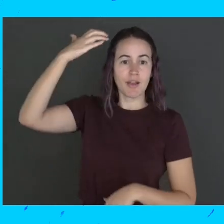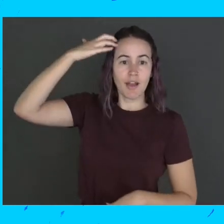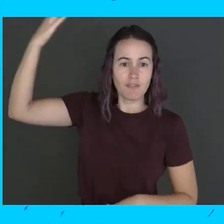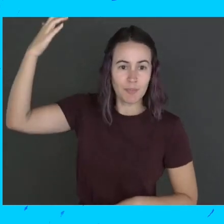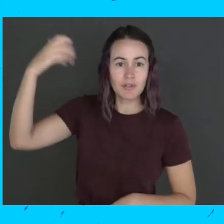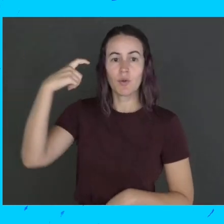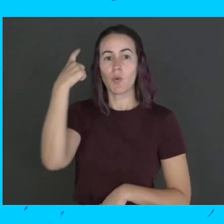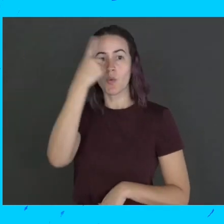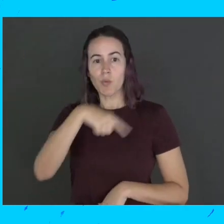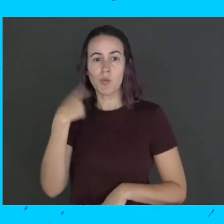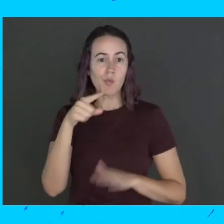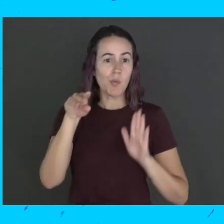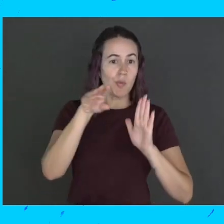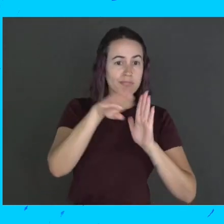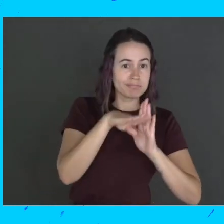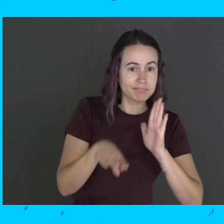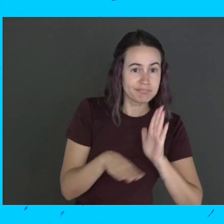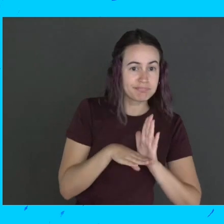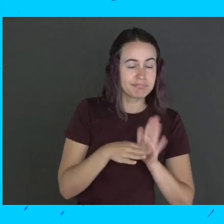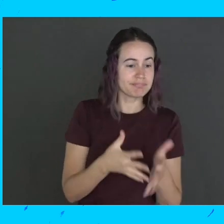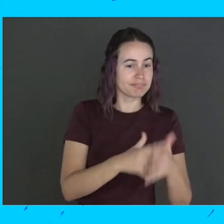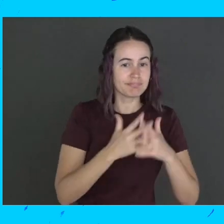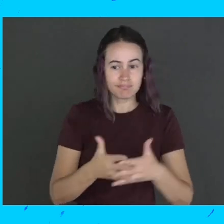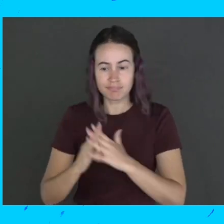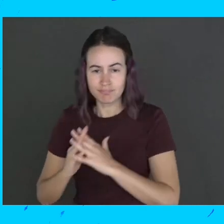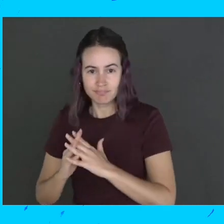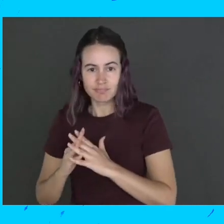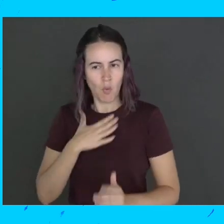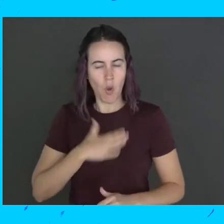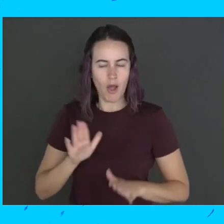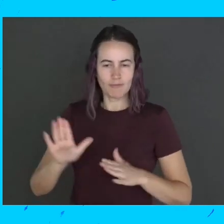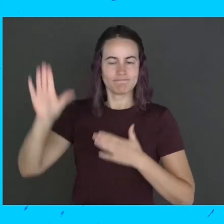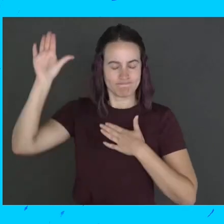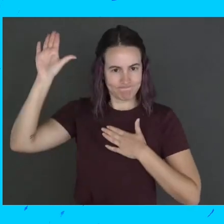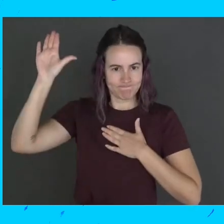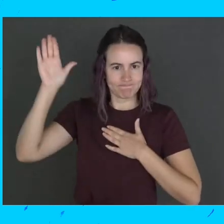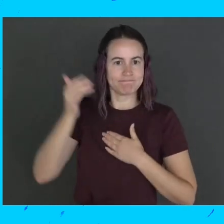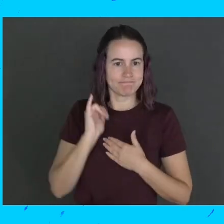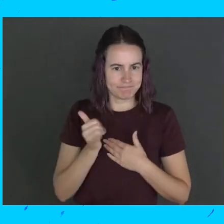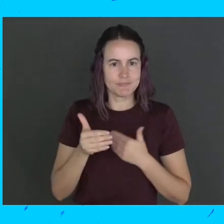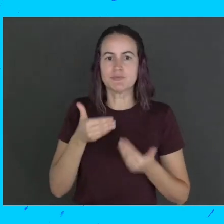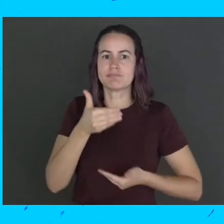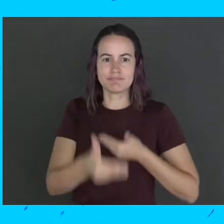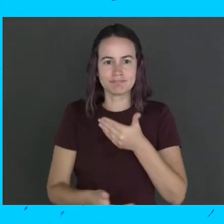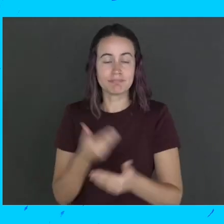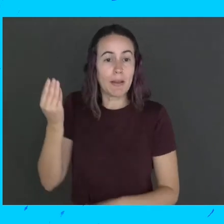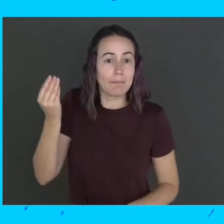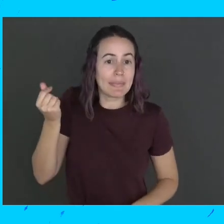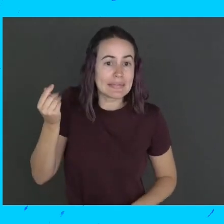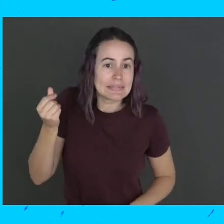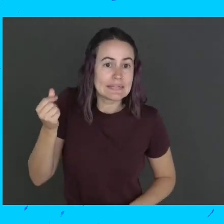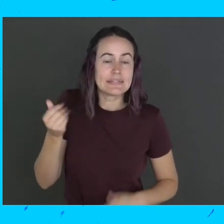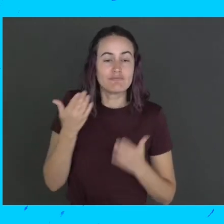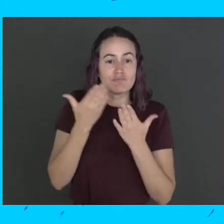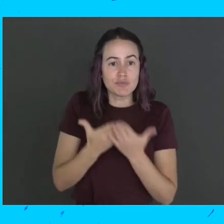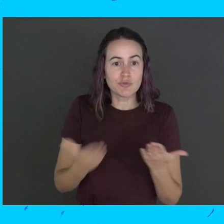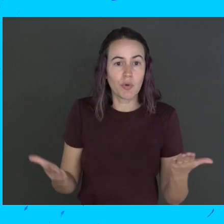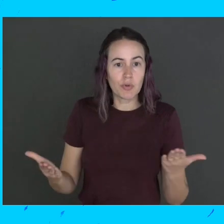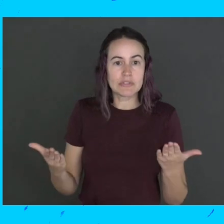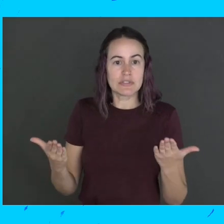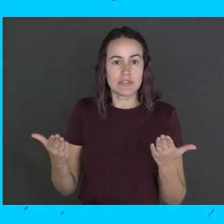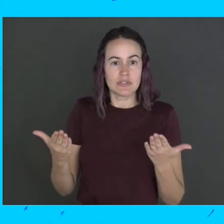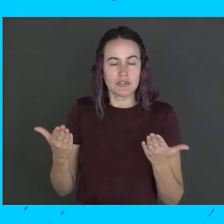other stakeholders to prioritize and allocate resources for the successful implementation of